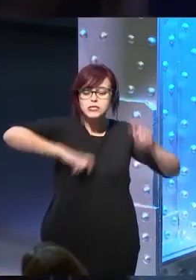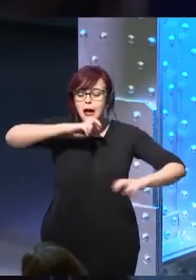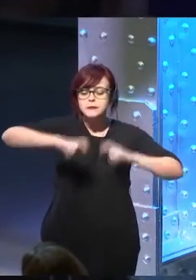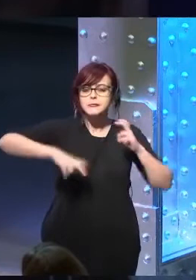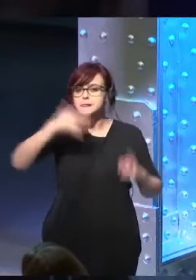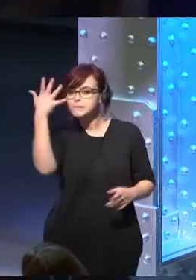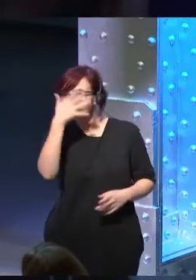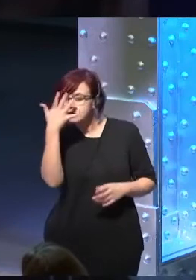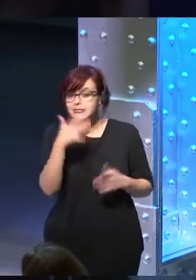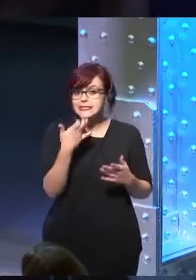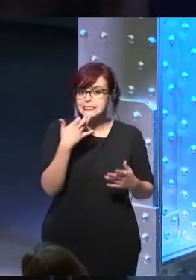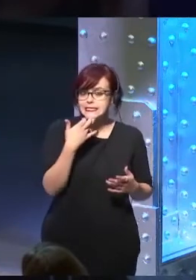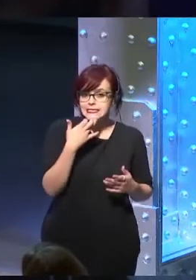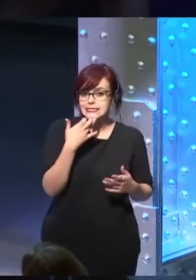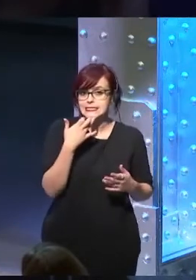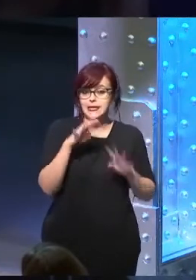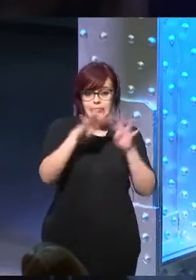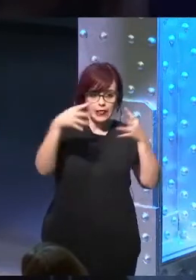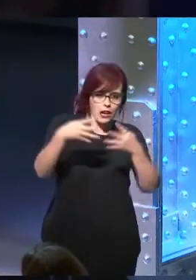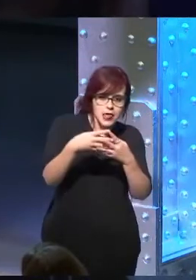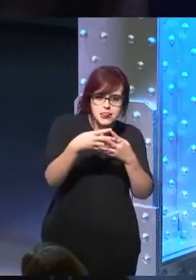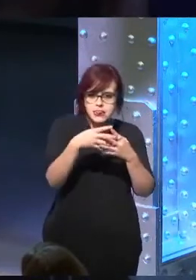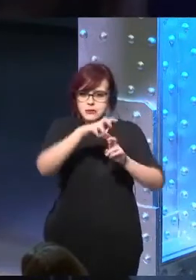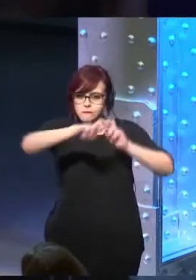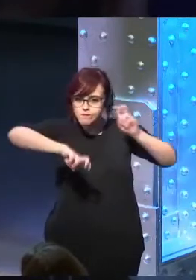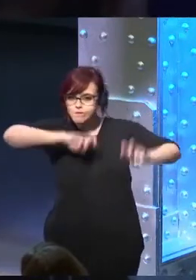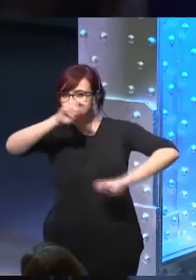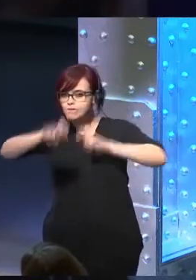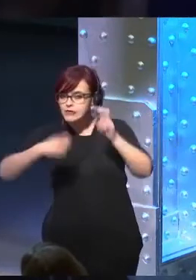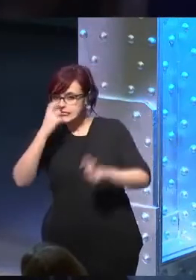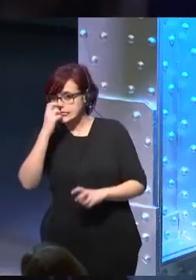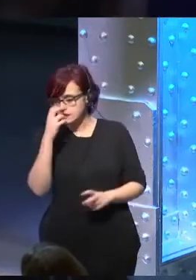find some very nasty images of President Obama